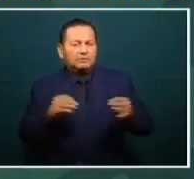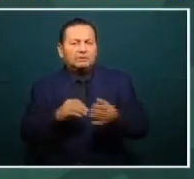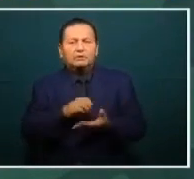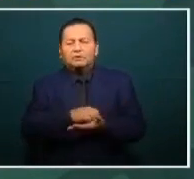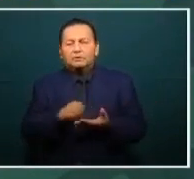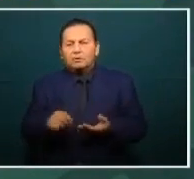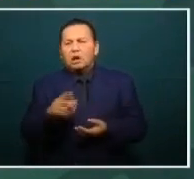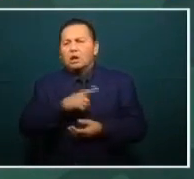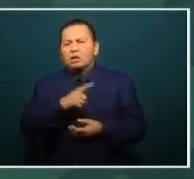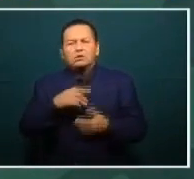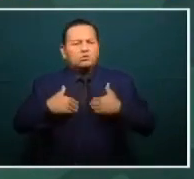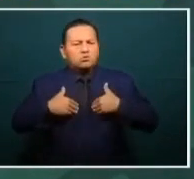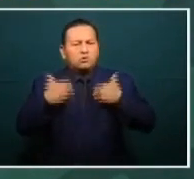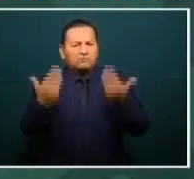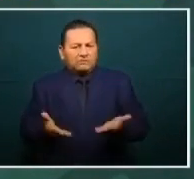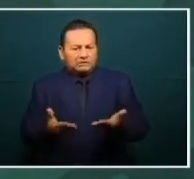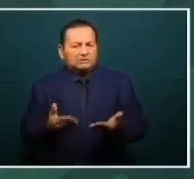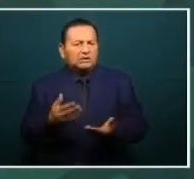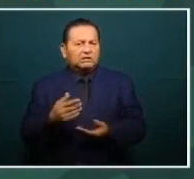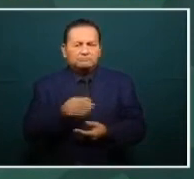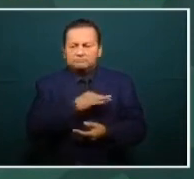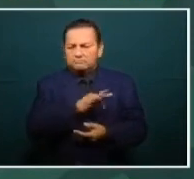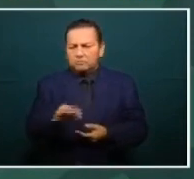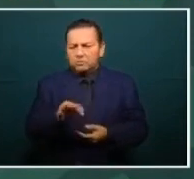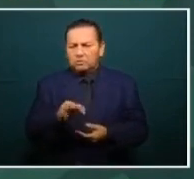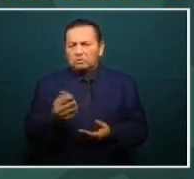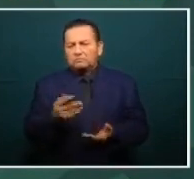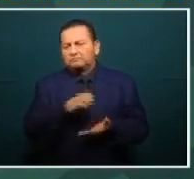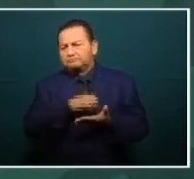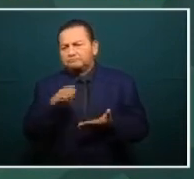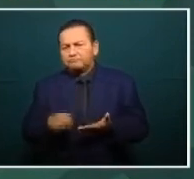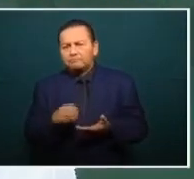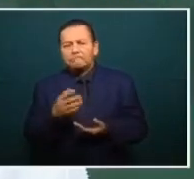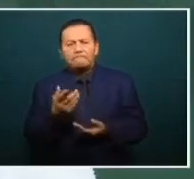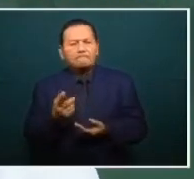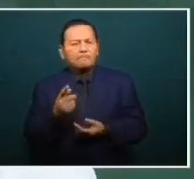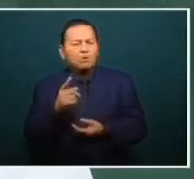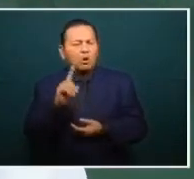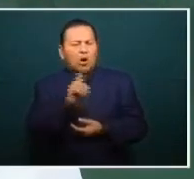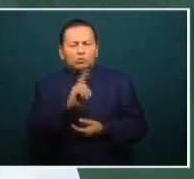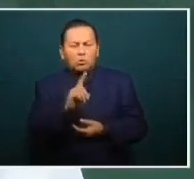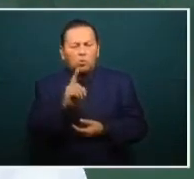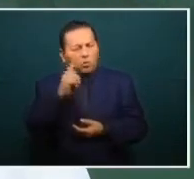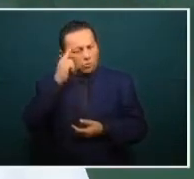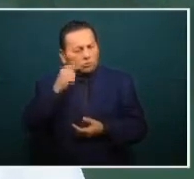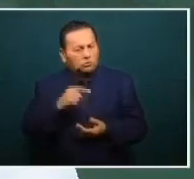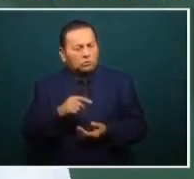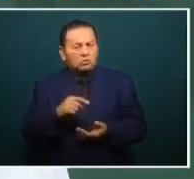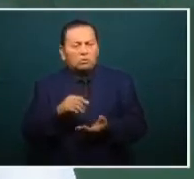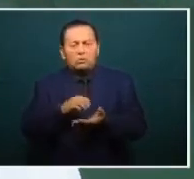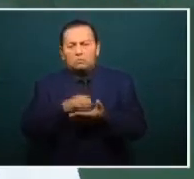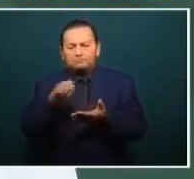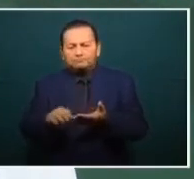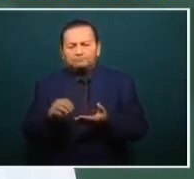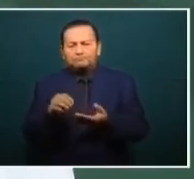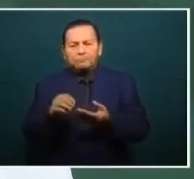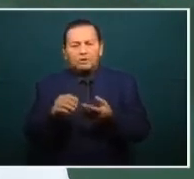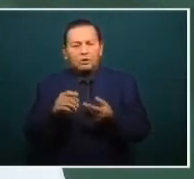First, let me say to all Mexicans to have confidence, faith.